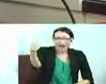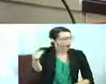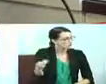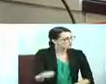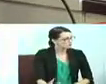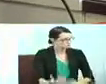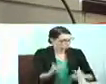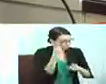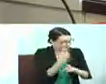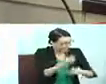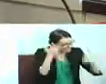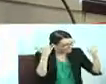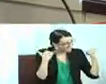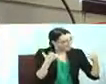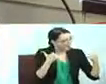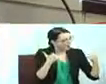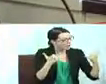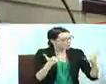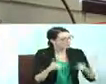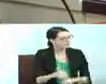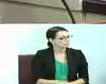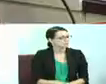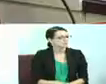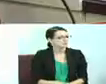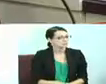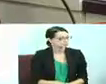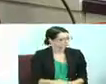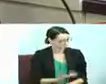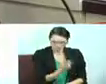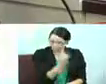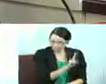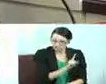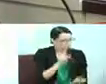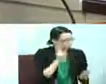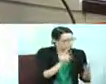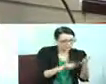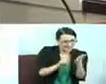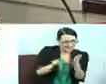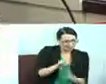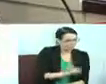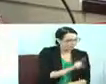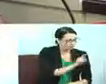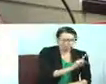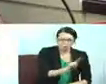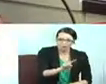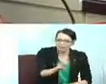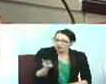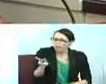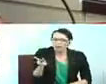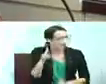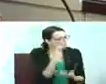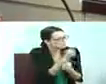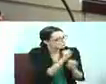right now. Check, walk out. You are a free man."